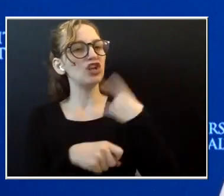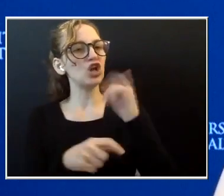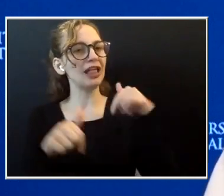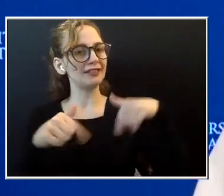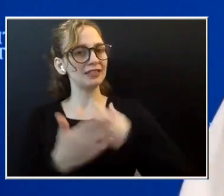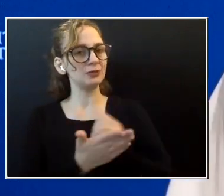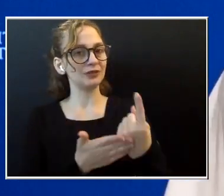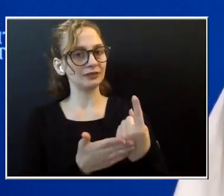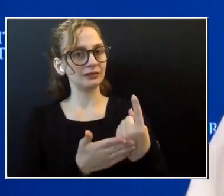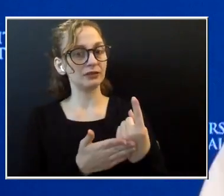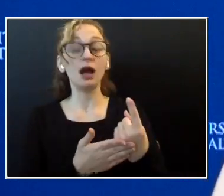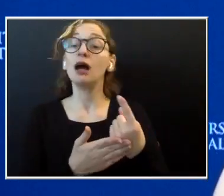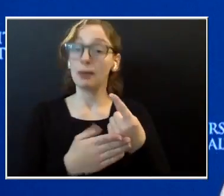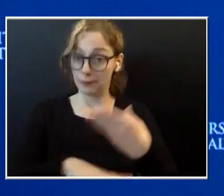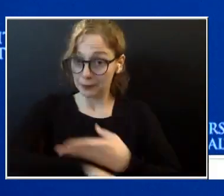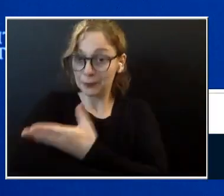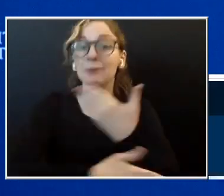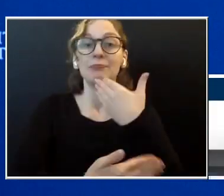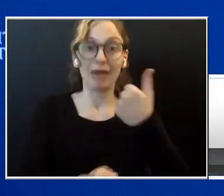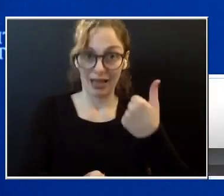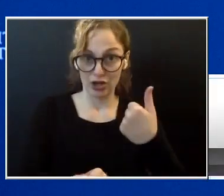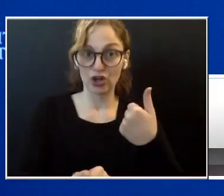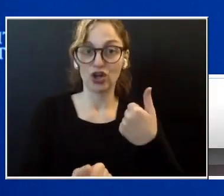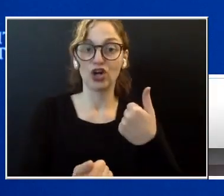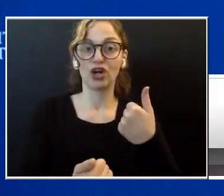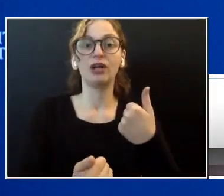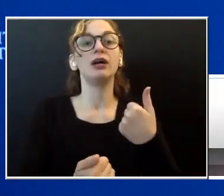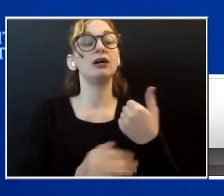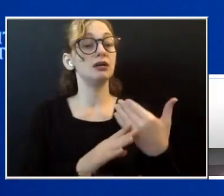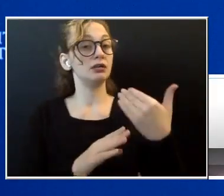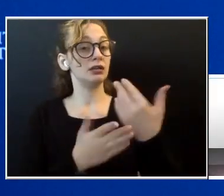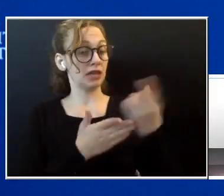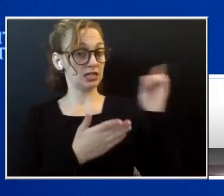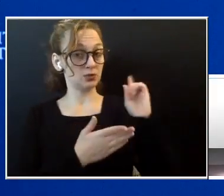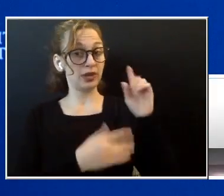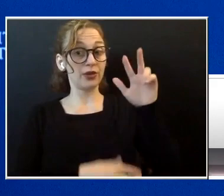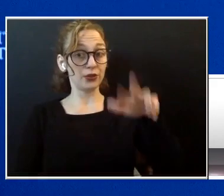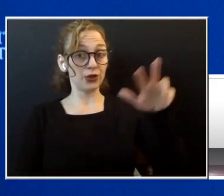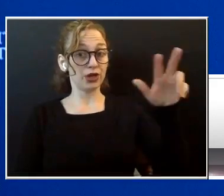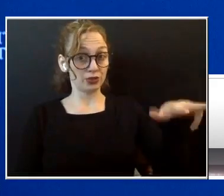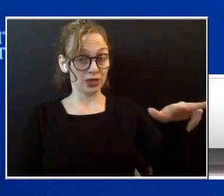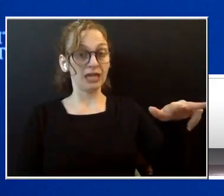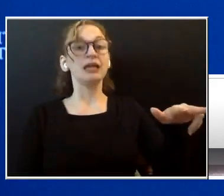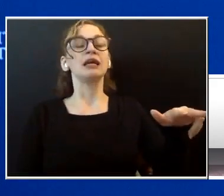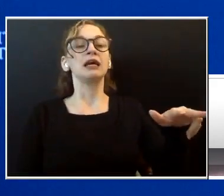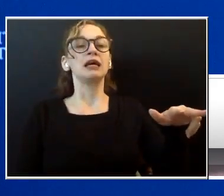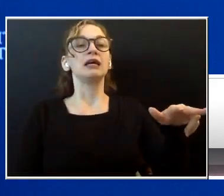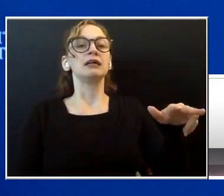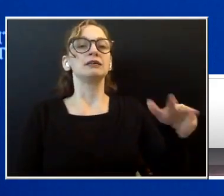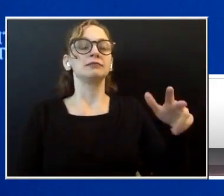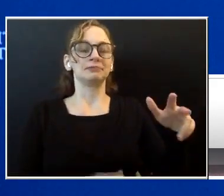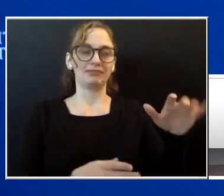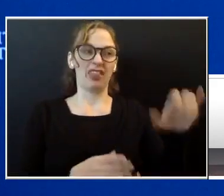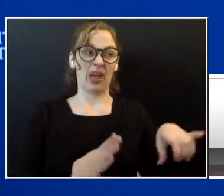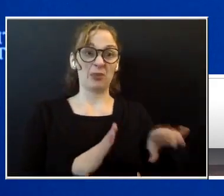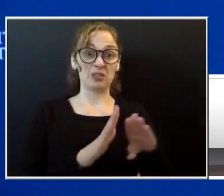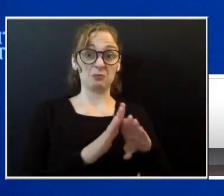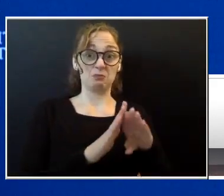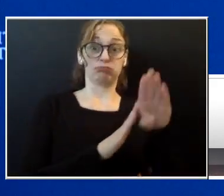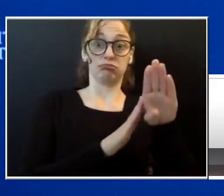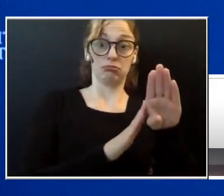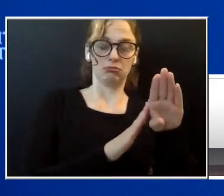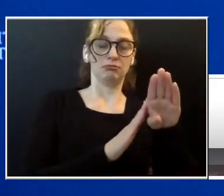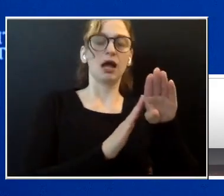much better, down from 33, which we had seen an increase over the previous few weeks, down to